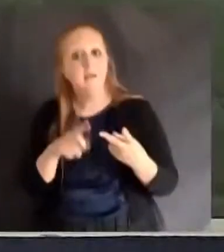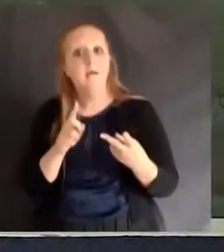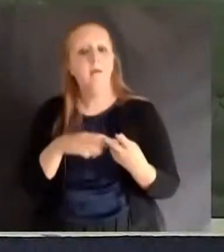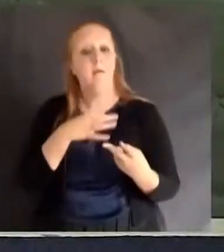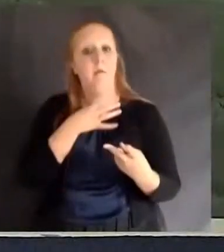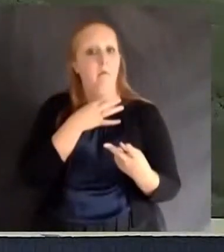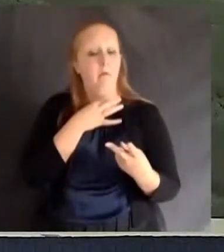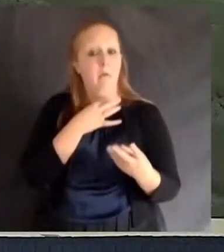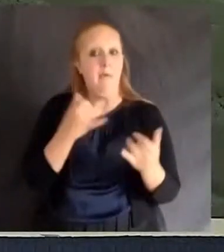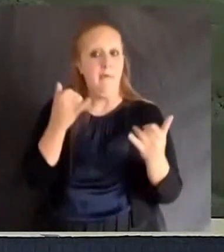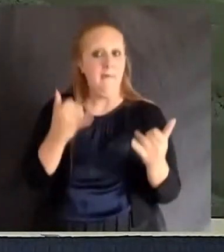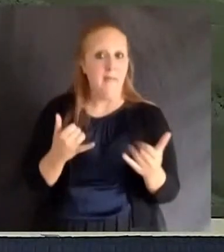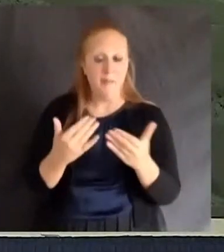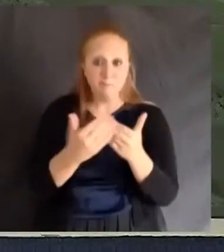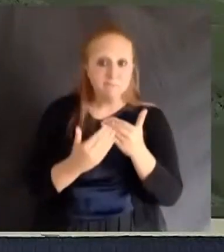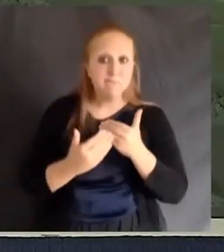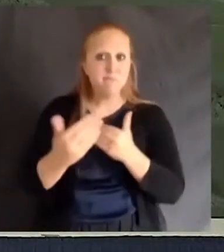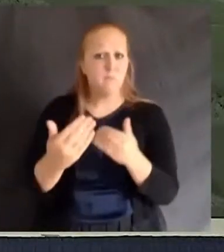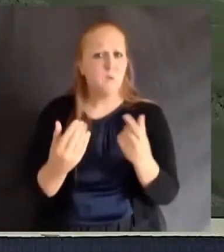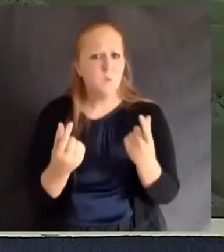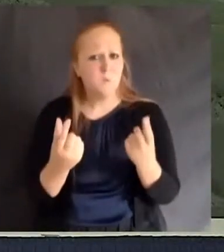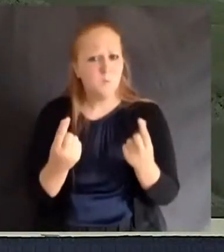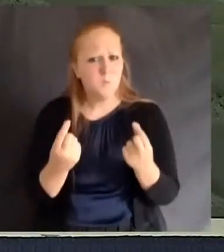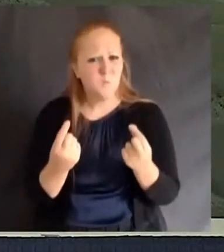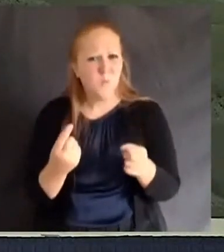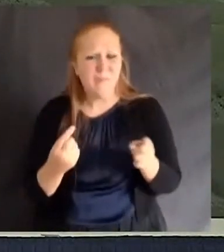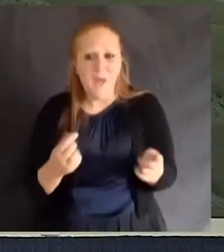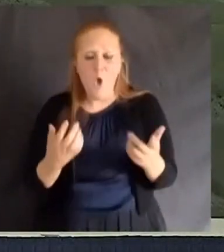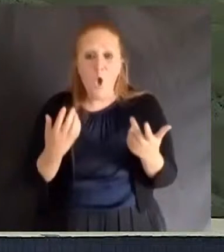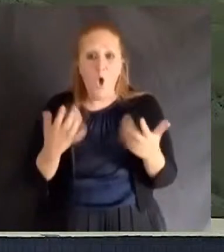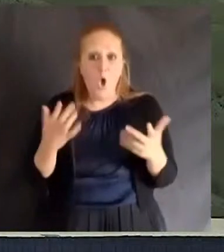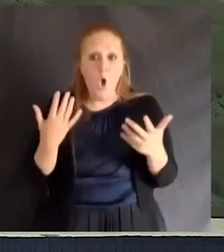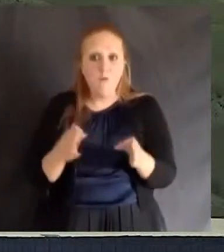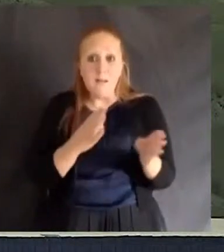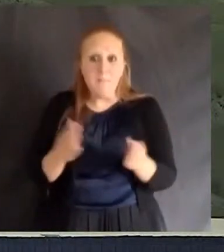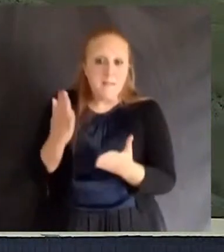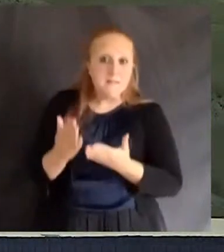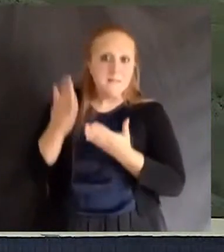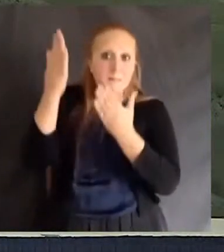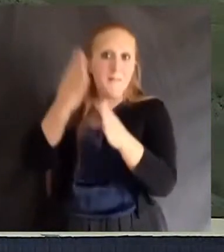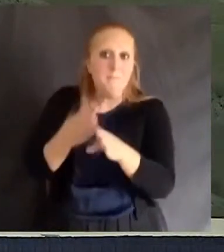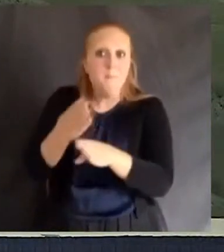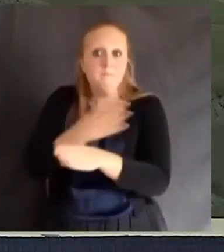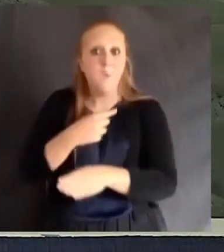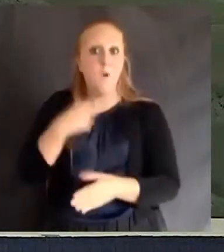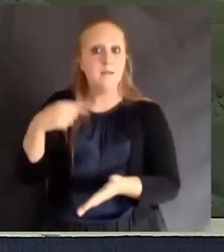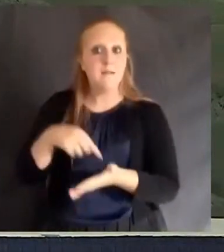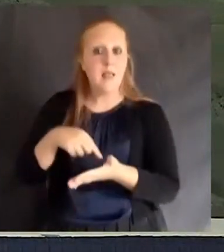since they have at least submitted a plan already ahead of the deadlines that you've set